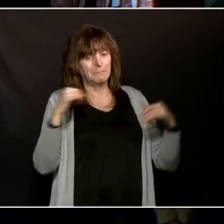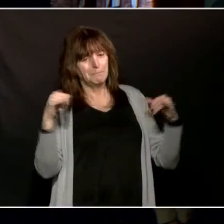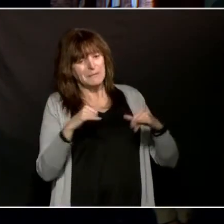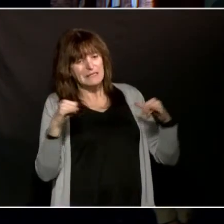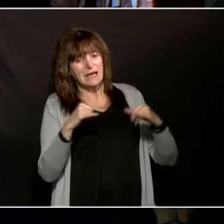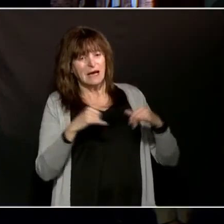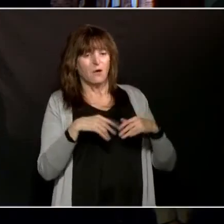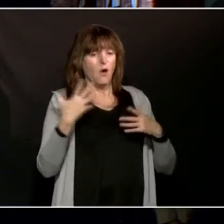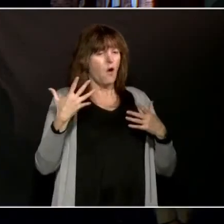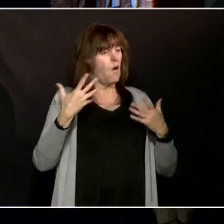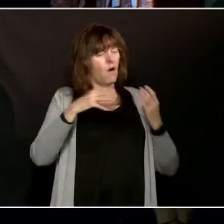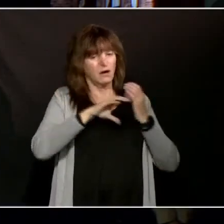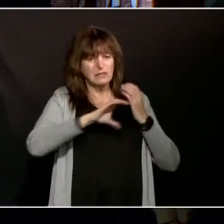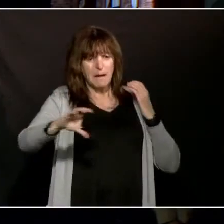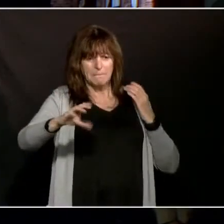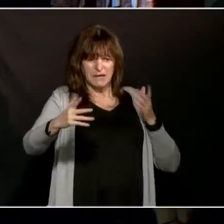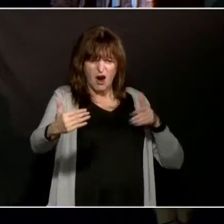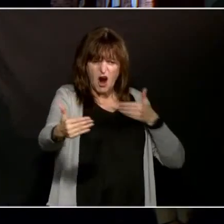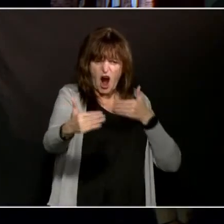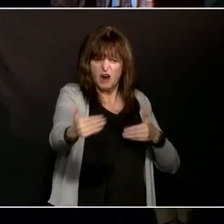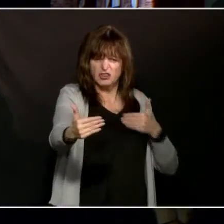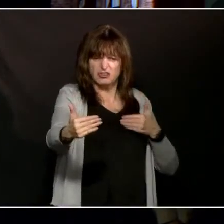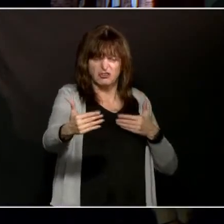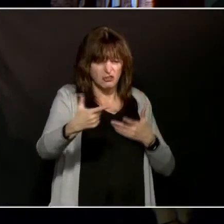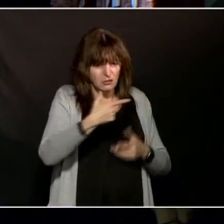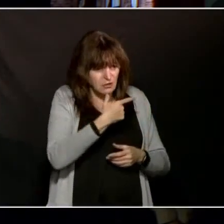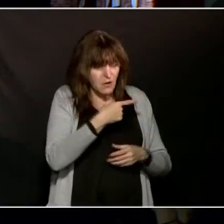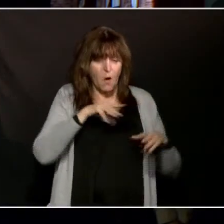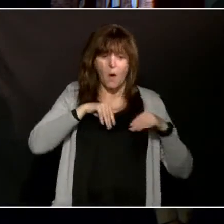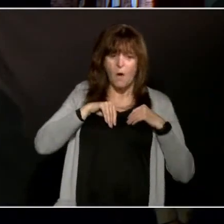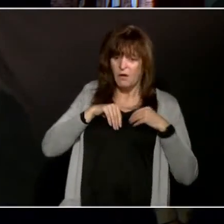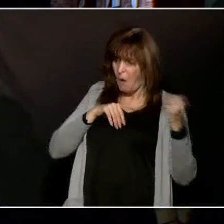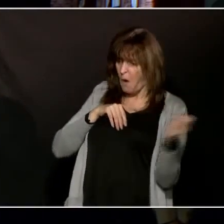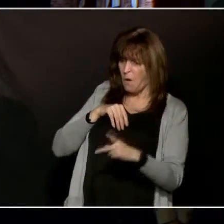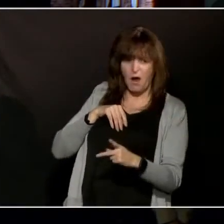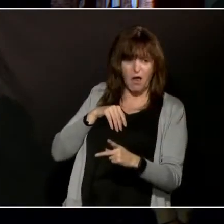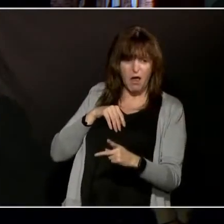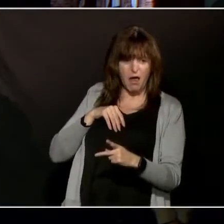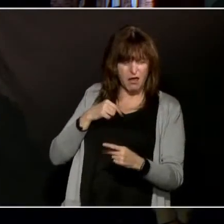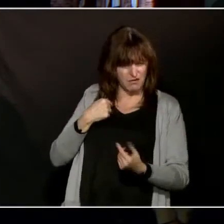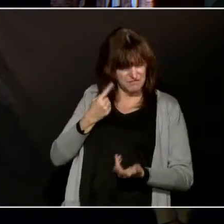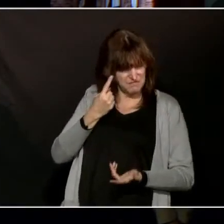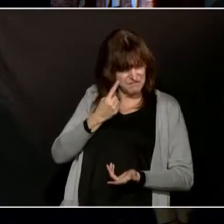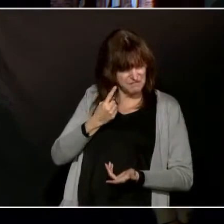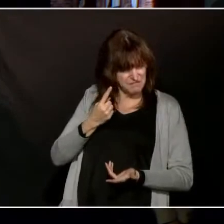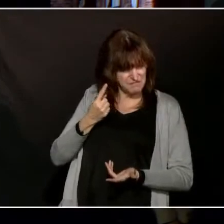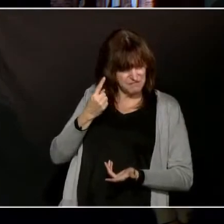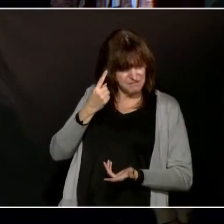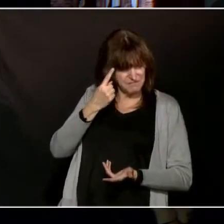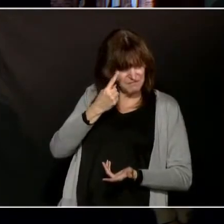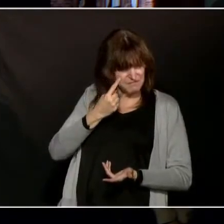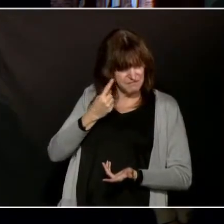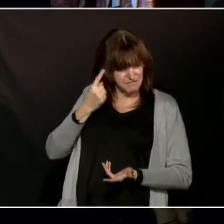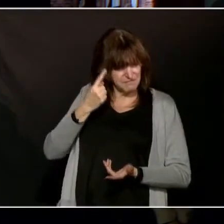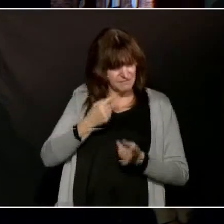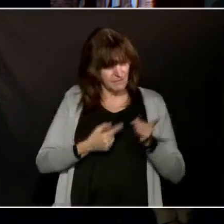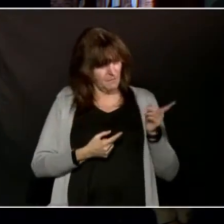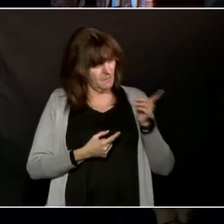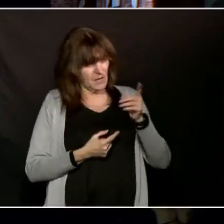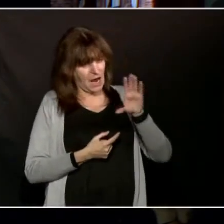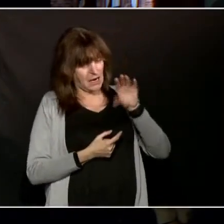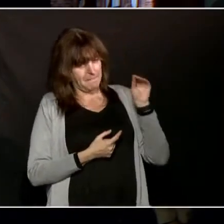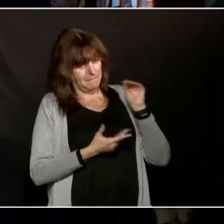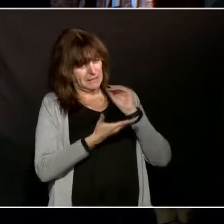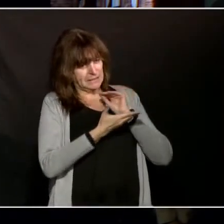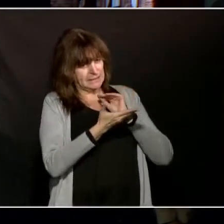that you can do should there be an onus on companies to not fill orders that are clearly going to